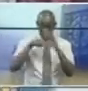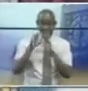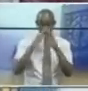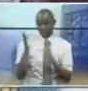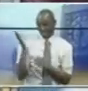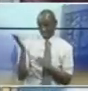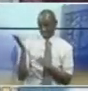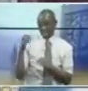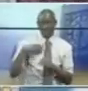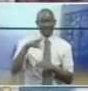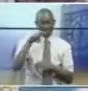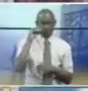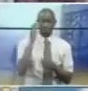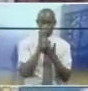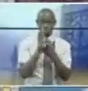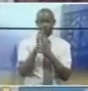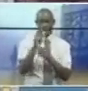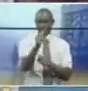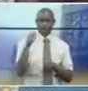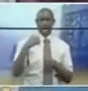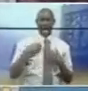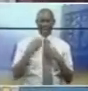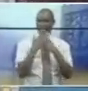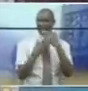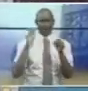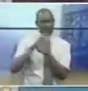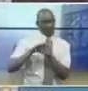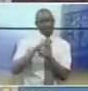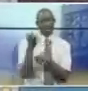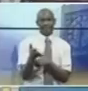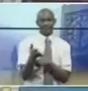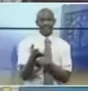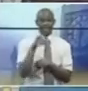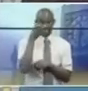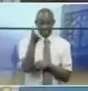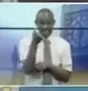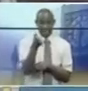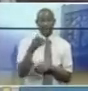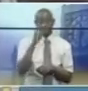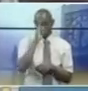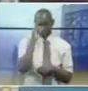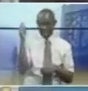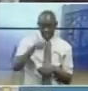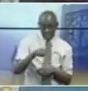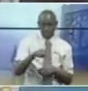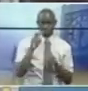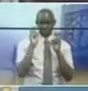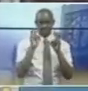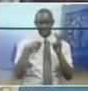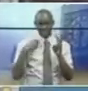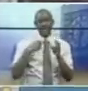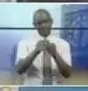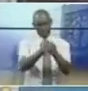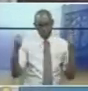hii, tumeona kwa mlango moja damu nyingi sana. Na pale officers wa askari wamekuja wameamrisha tufuje ile